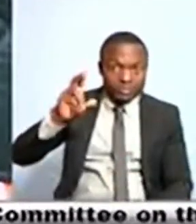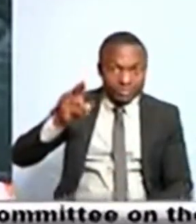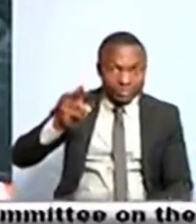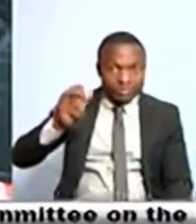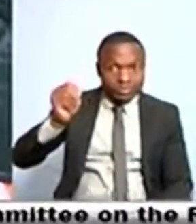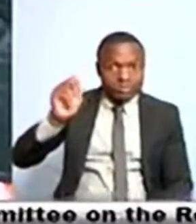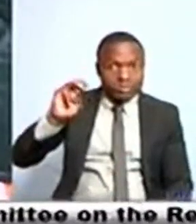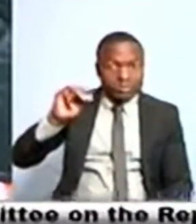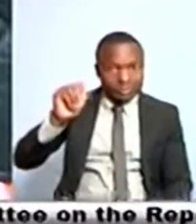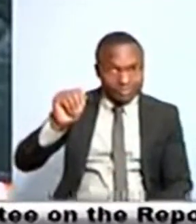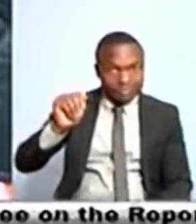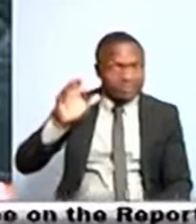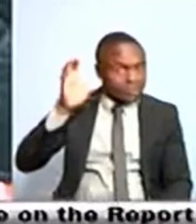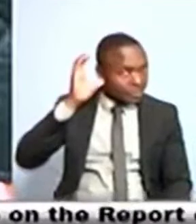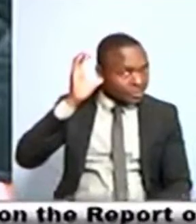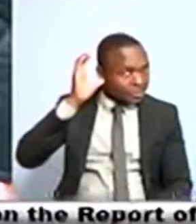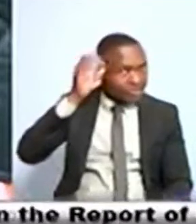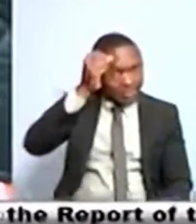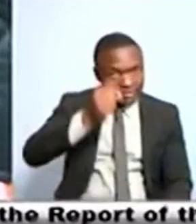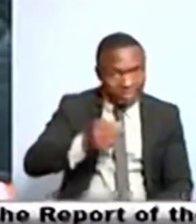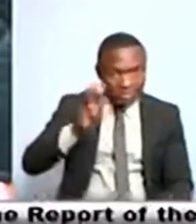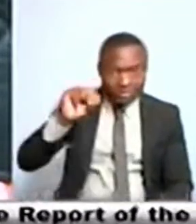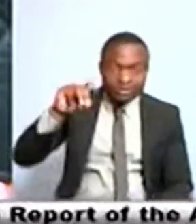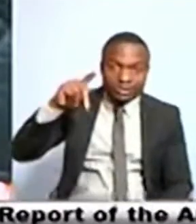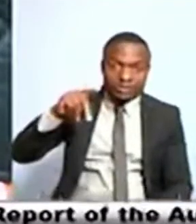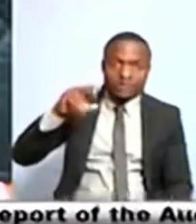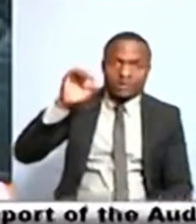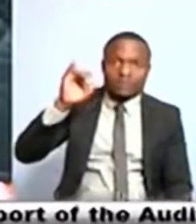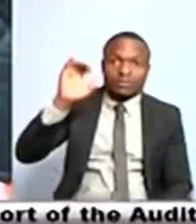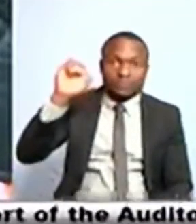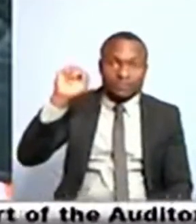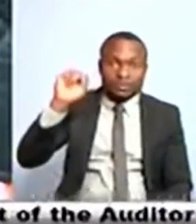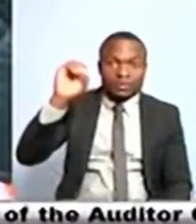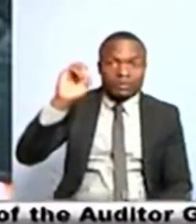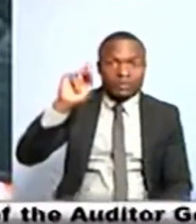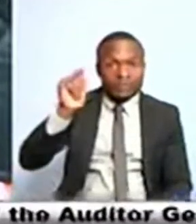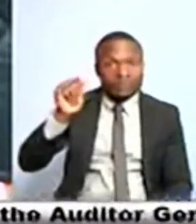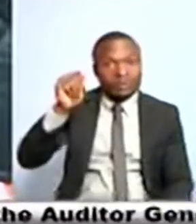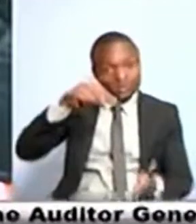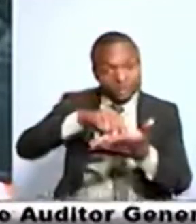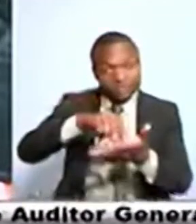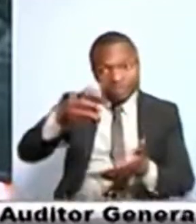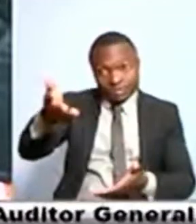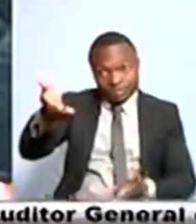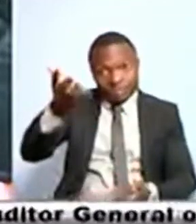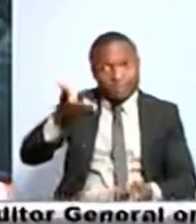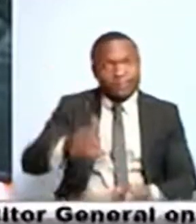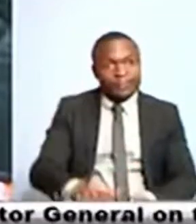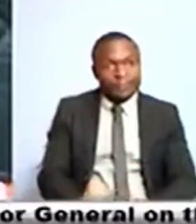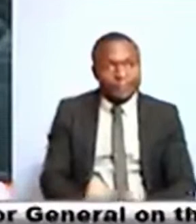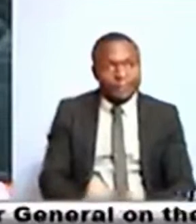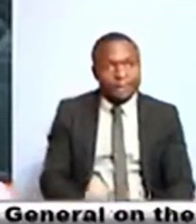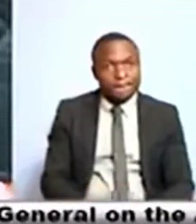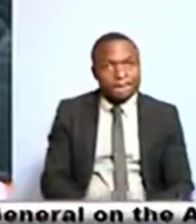stand up. Honorable Member for Isoka, please, can you stand up?